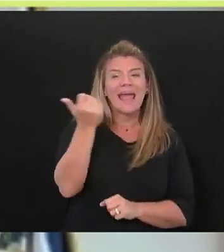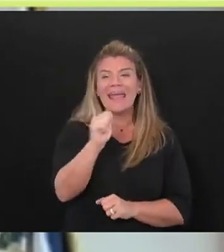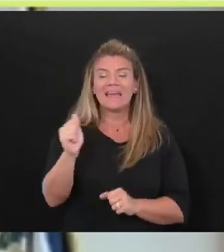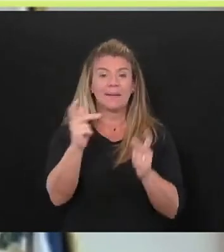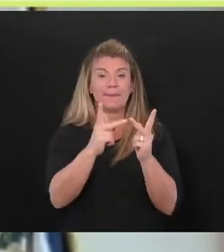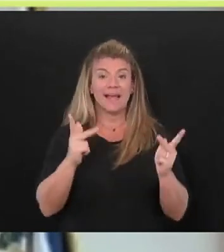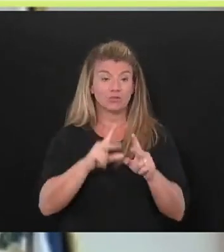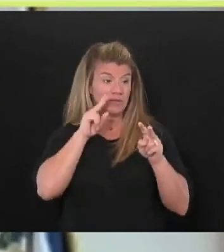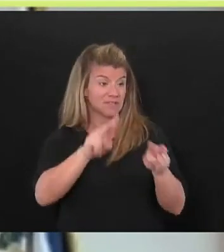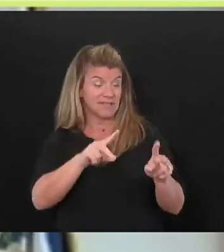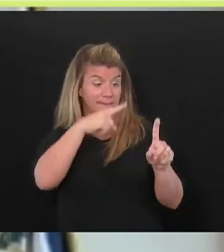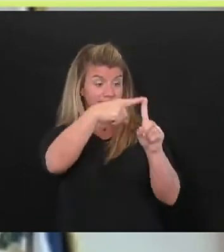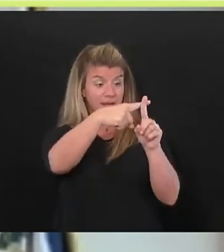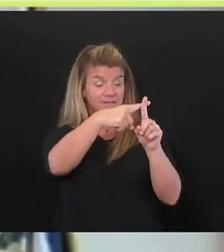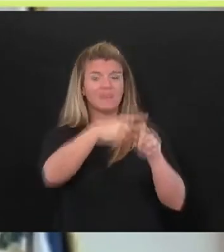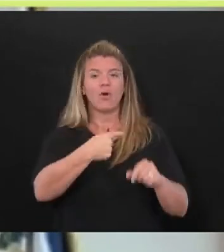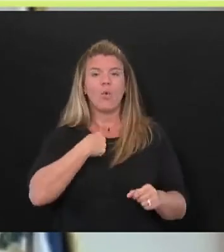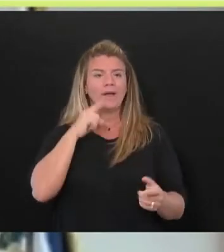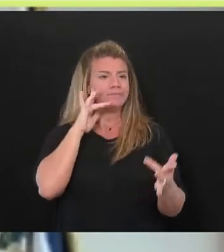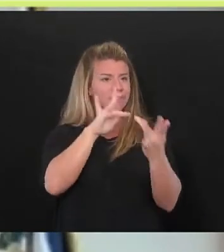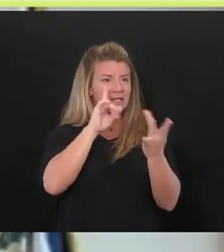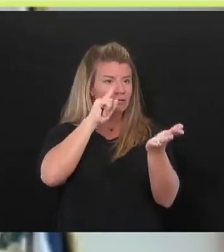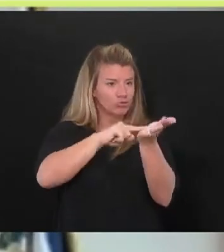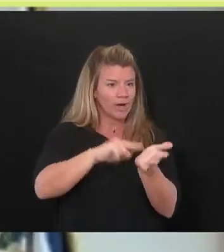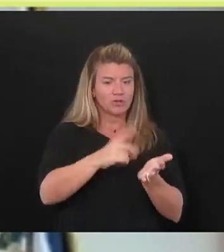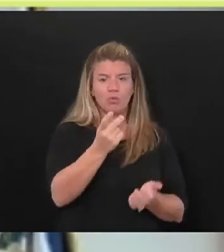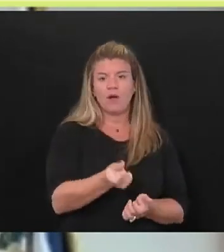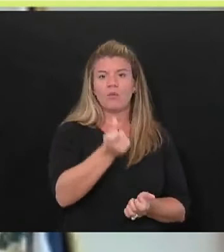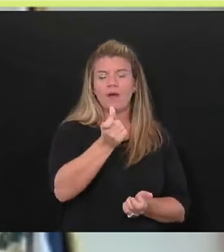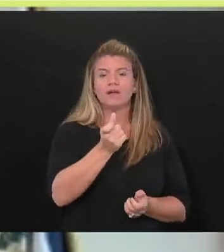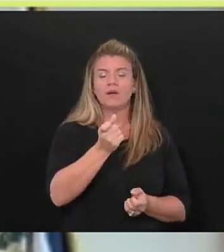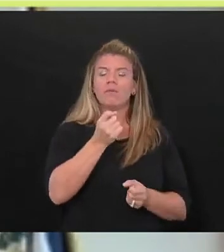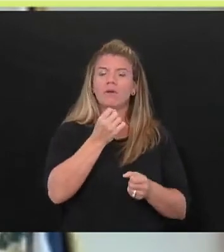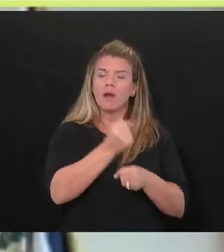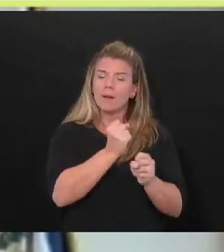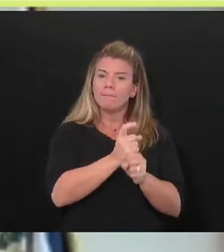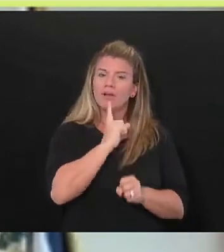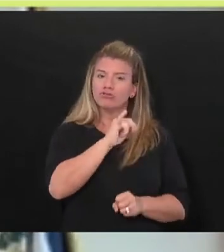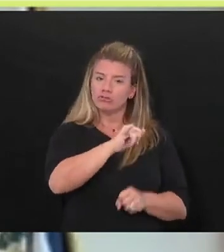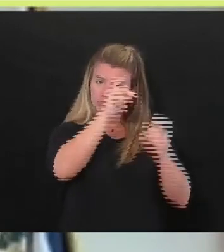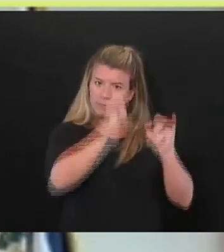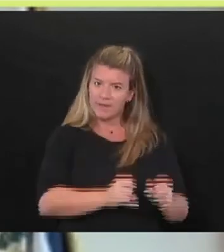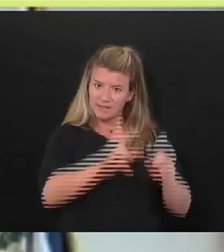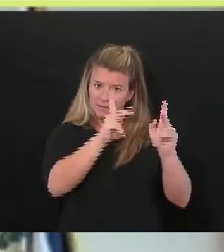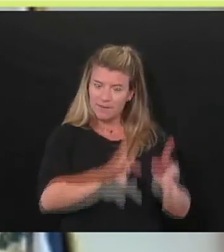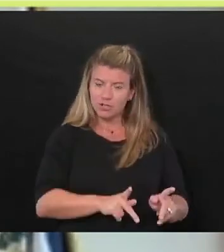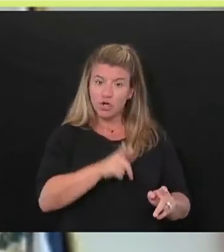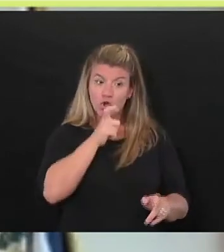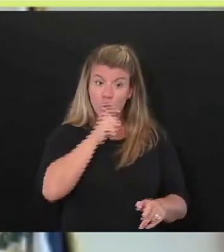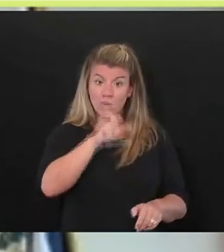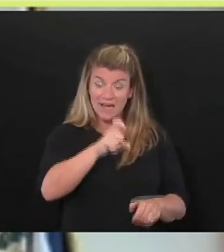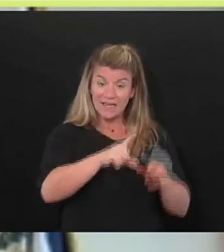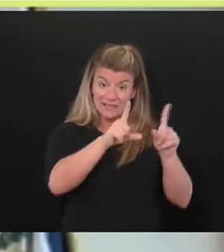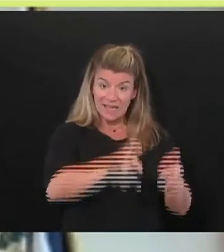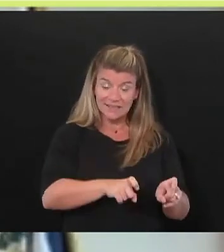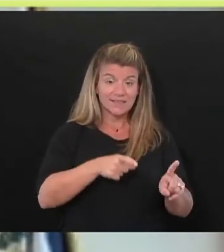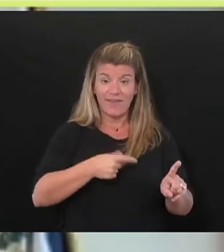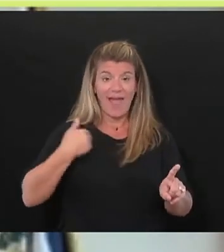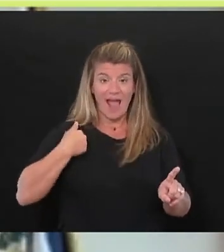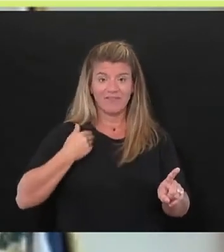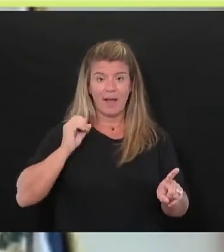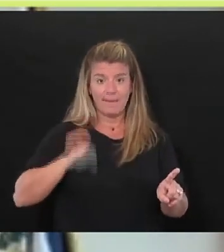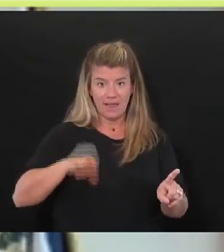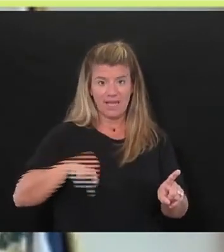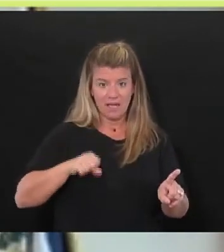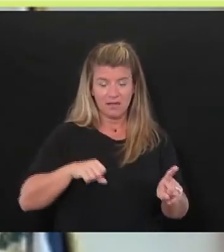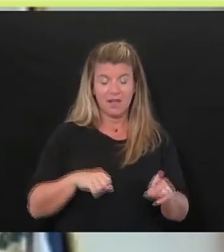positive cases, we do contact tracing, and we make sure that individuals, additional individuals who need tested are tested, and those individuals that